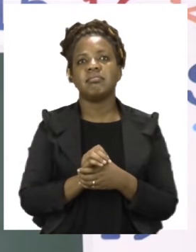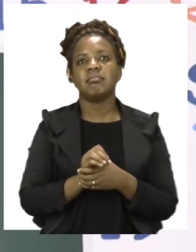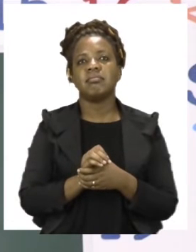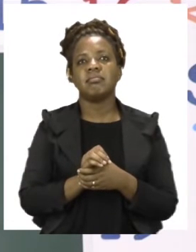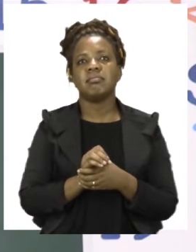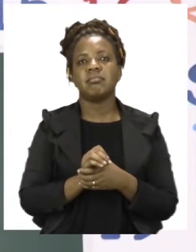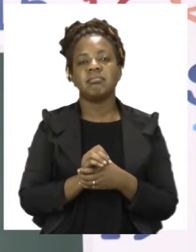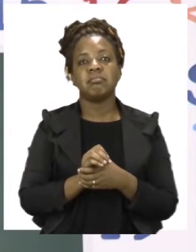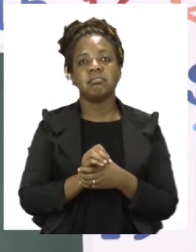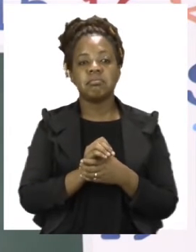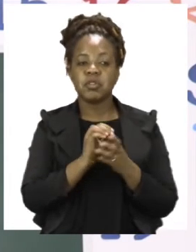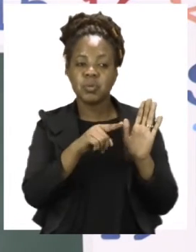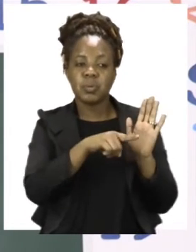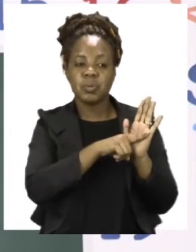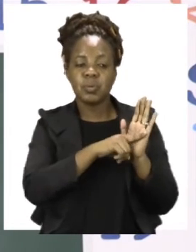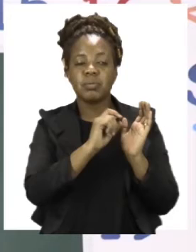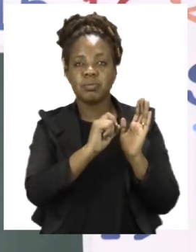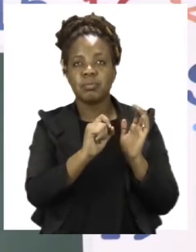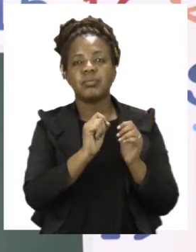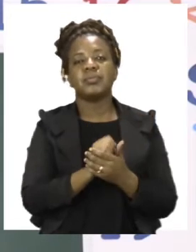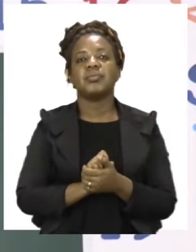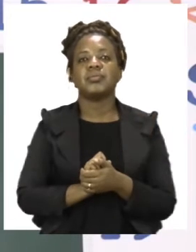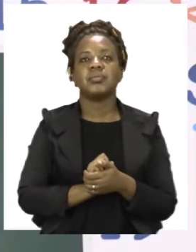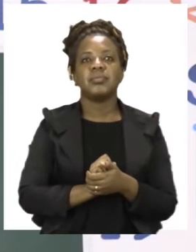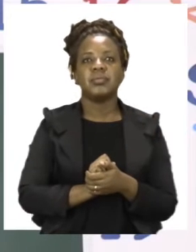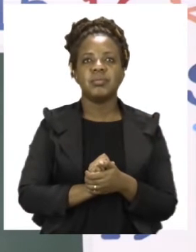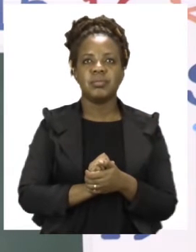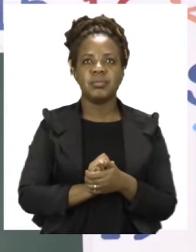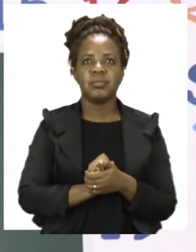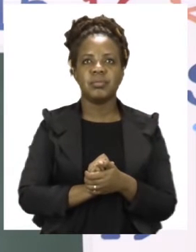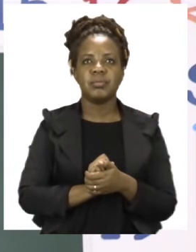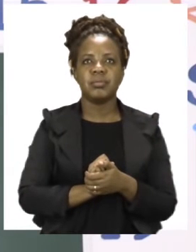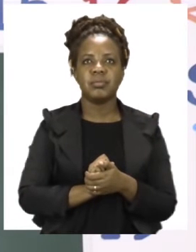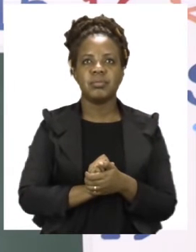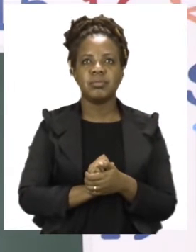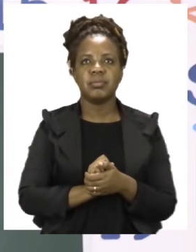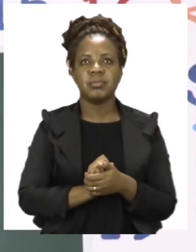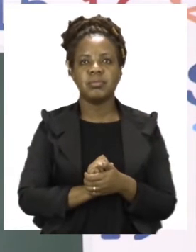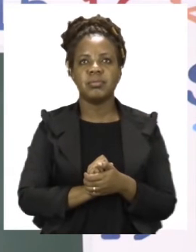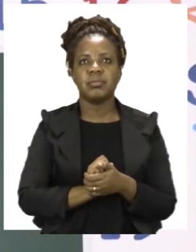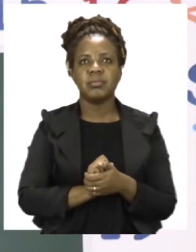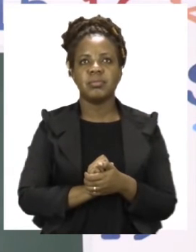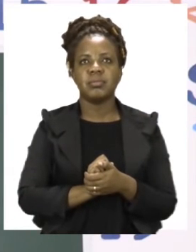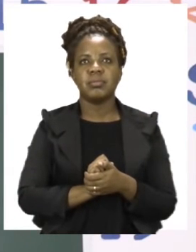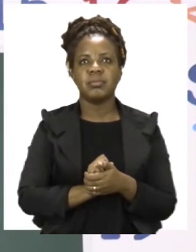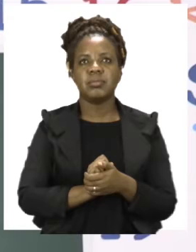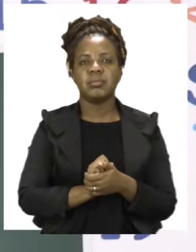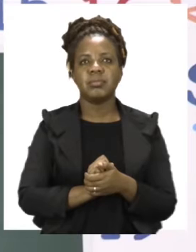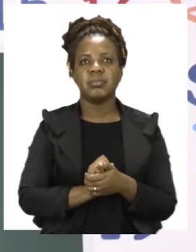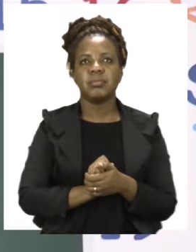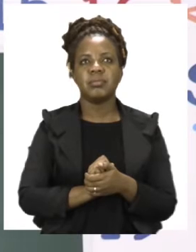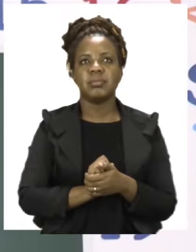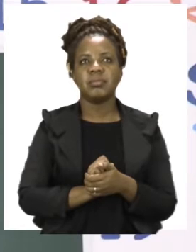Don't forget to put your subtraction sign when you are subtracting. So we are going to